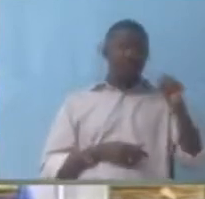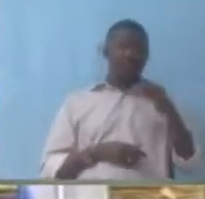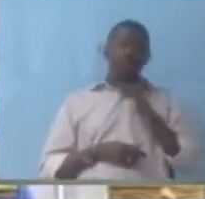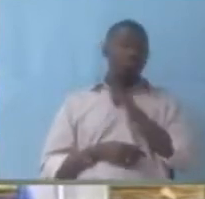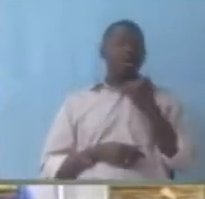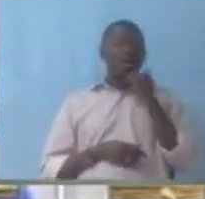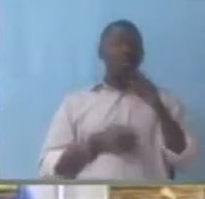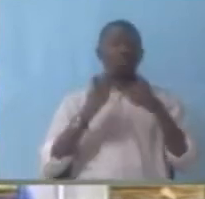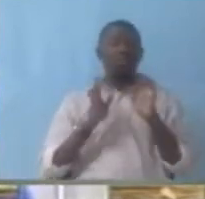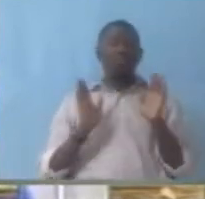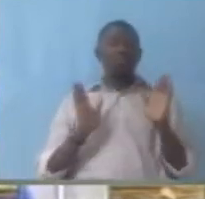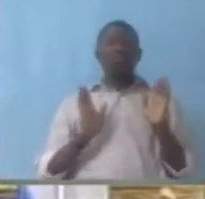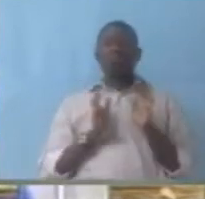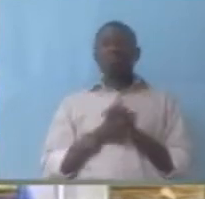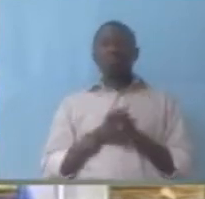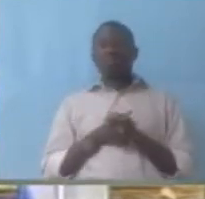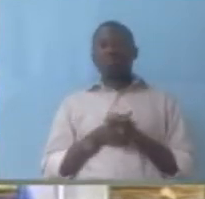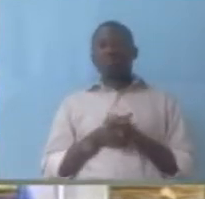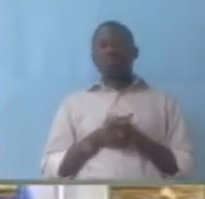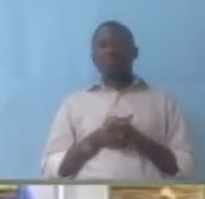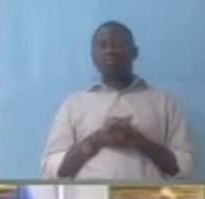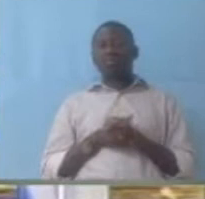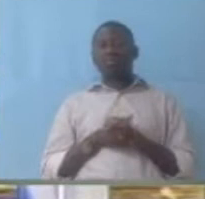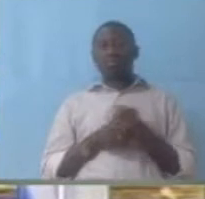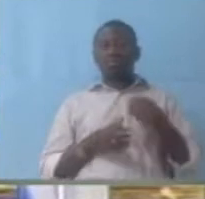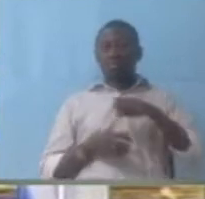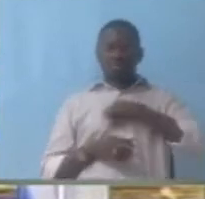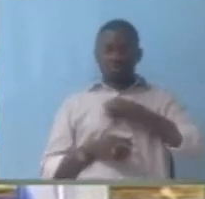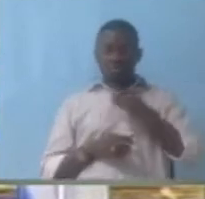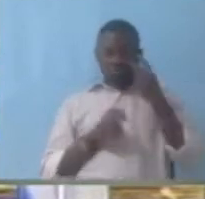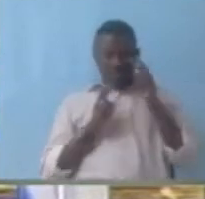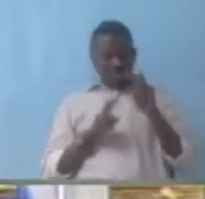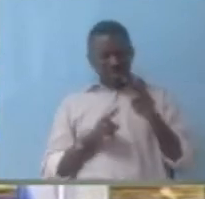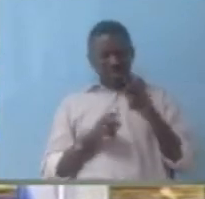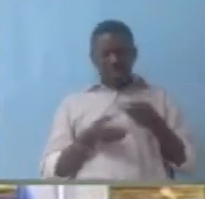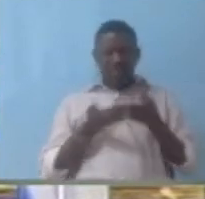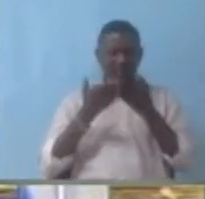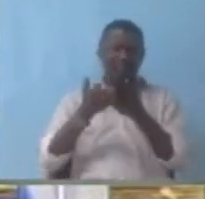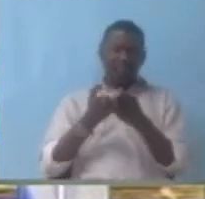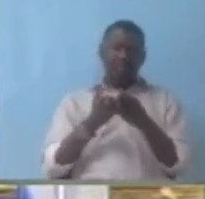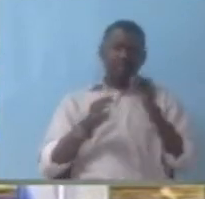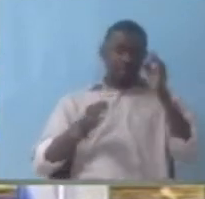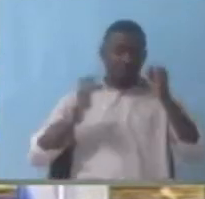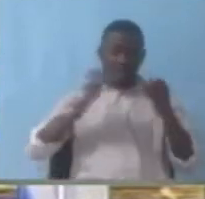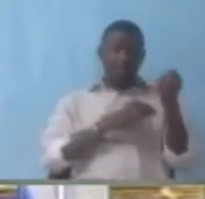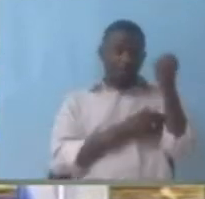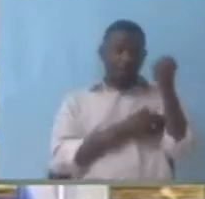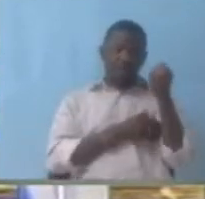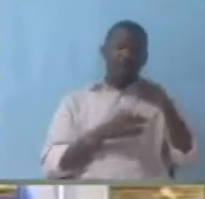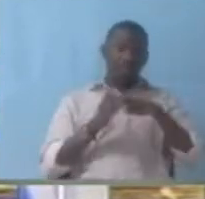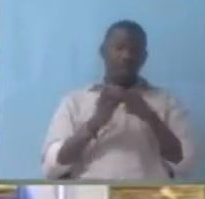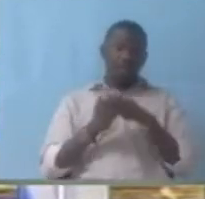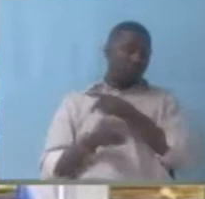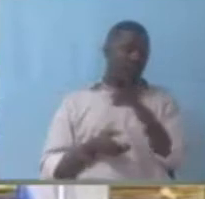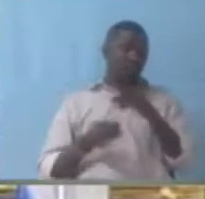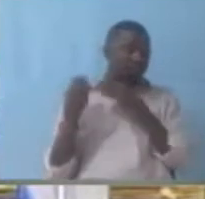In my view, gives them judicial power. Rendela mira loro wesembo di la koi tolem kiti